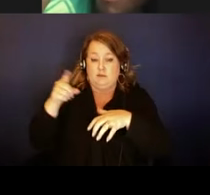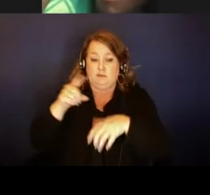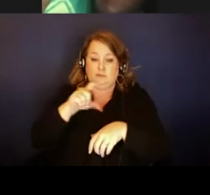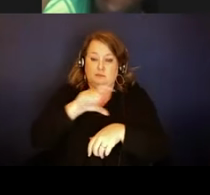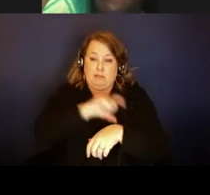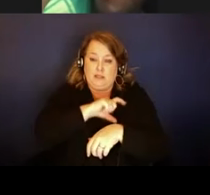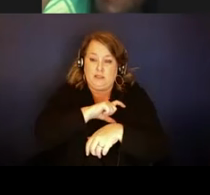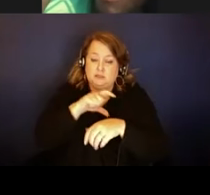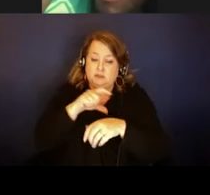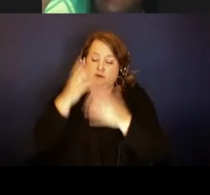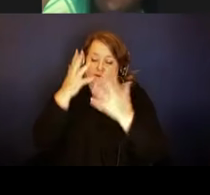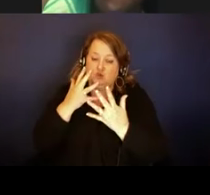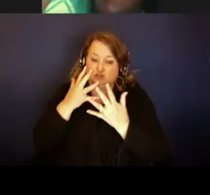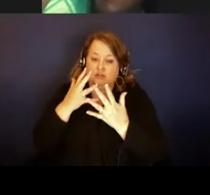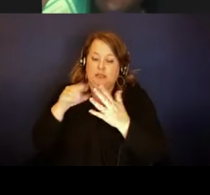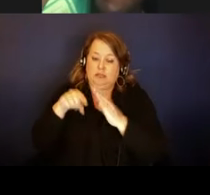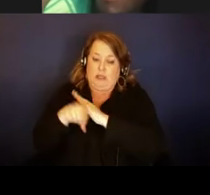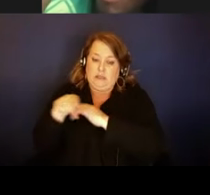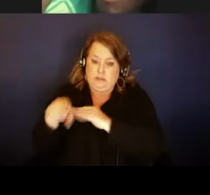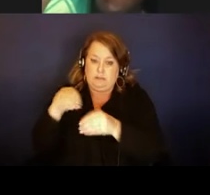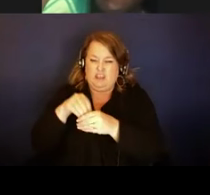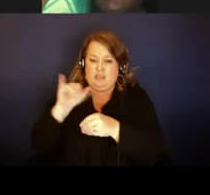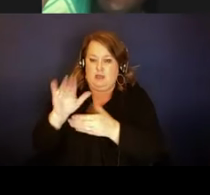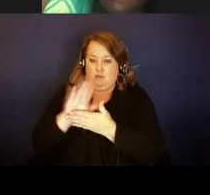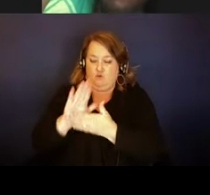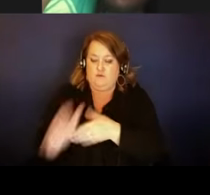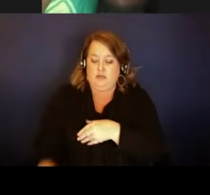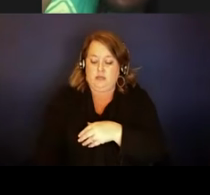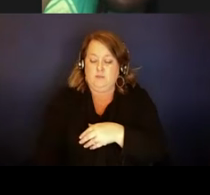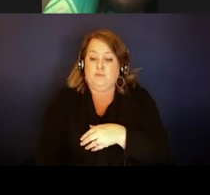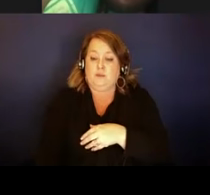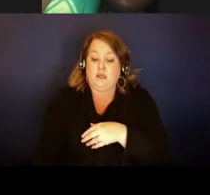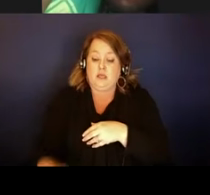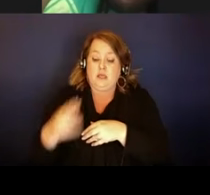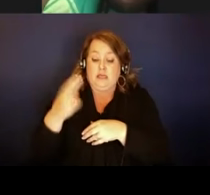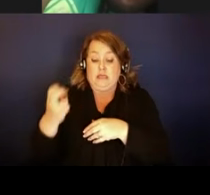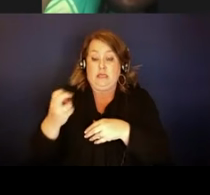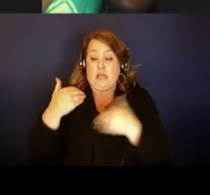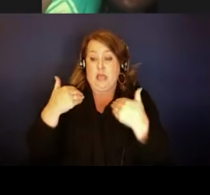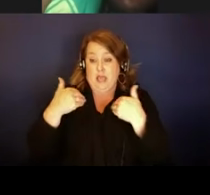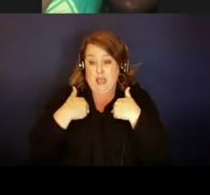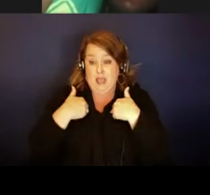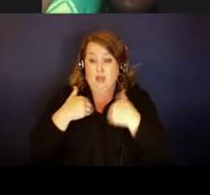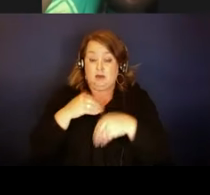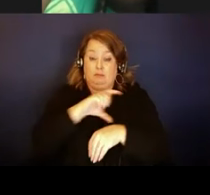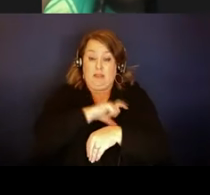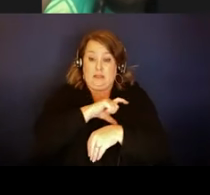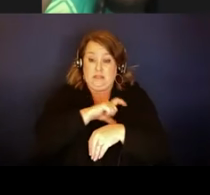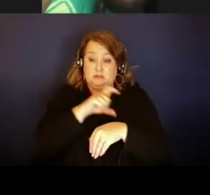enforcement in that movie theater. And he had the police called on him, or it was